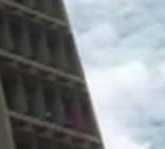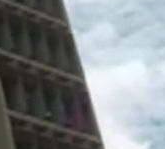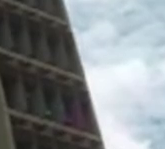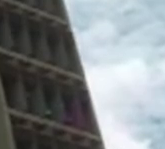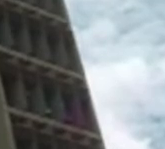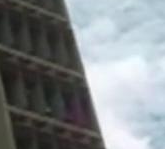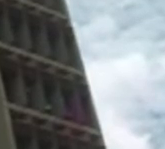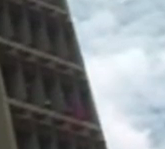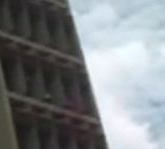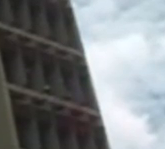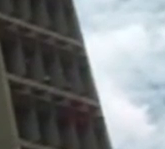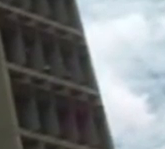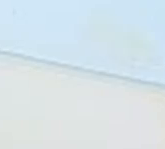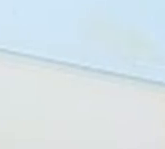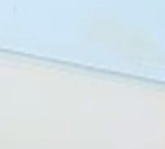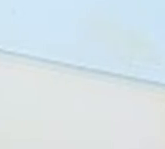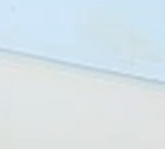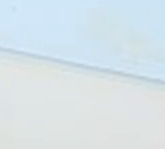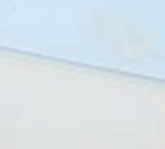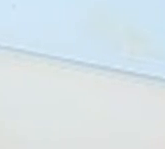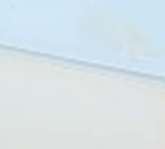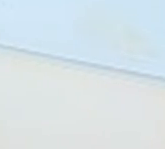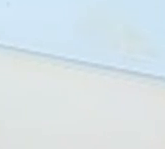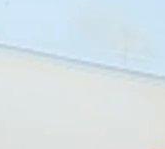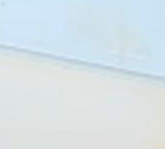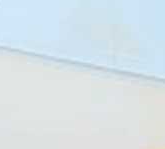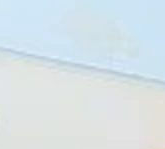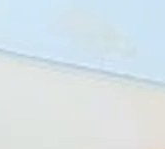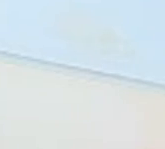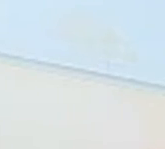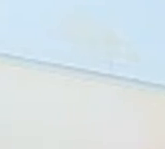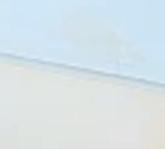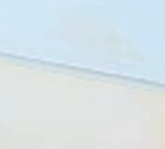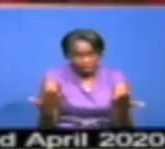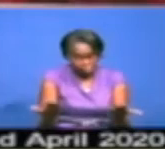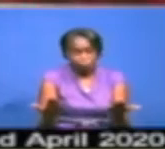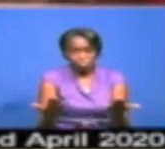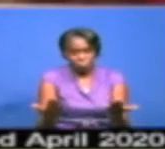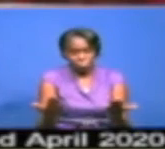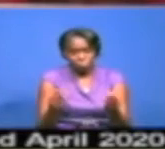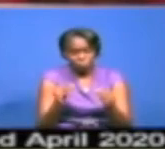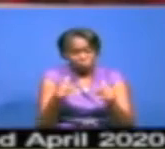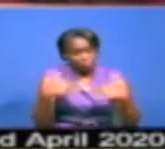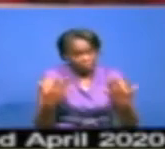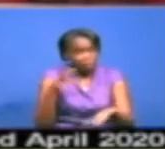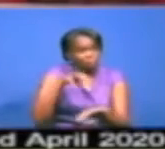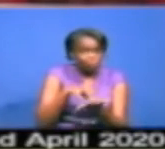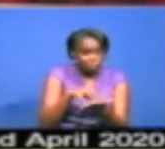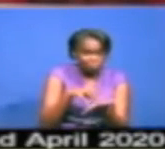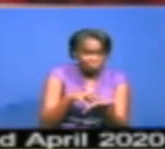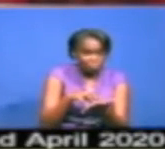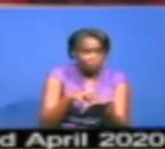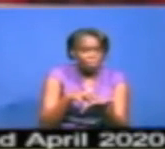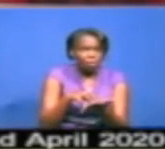up a care center for medical personnel who fall sick attending to COVID-19 patients. We would seek to get